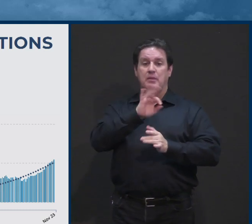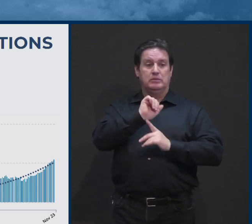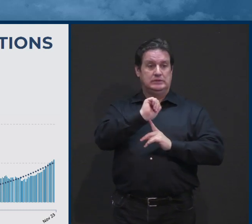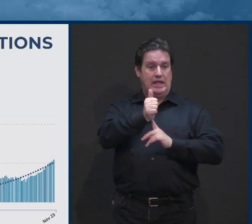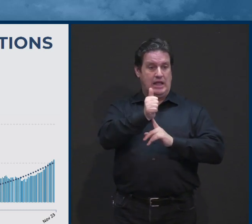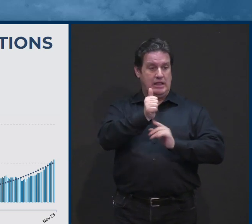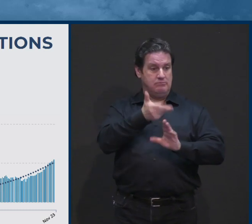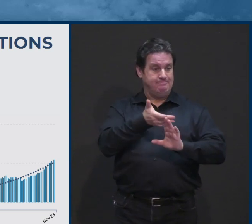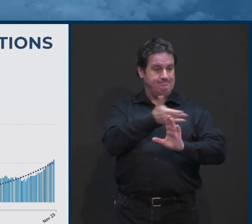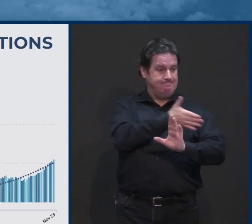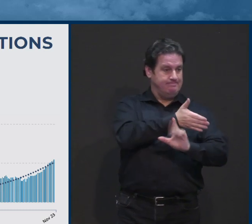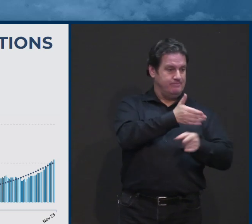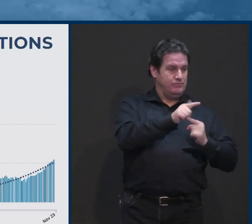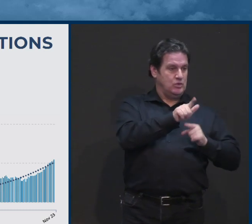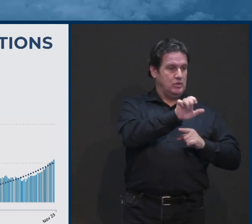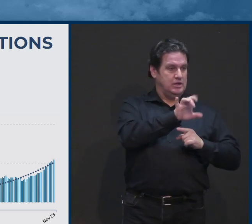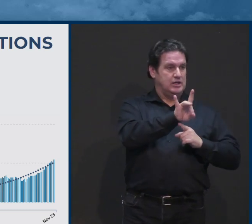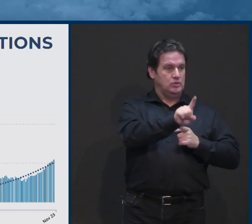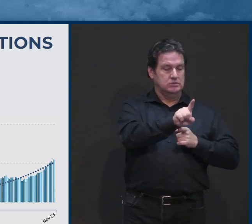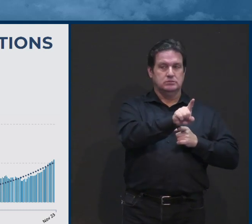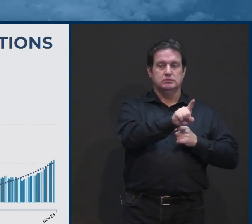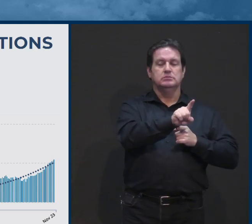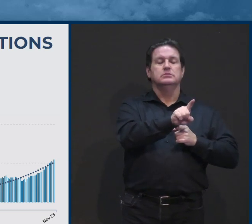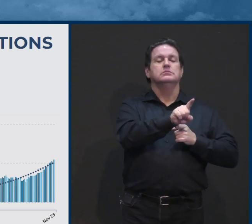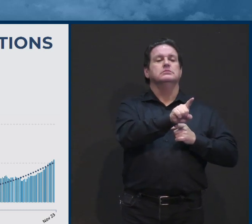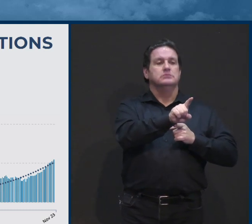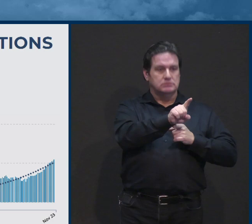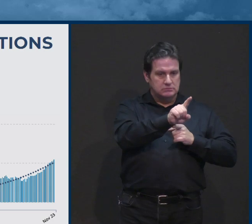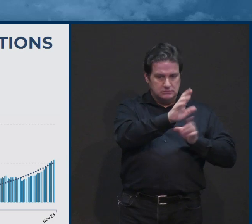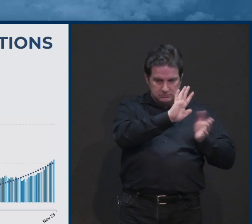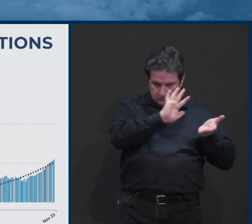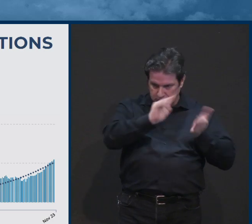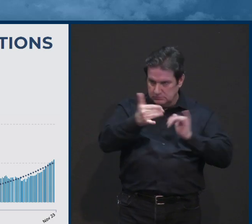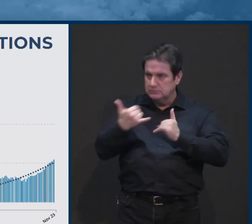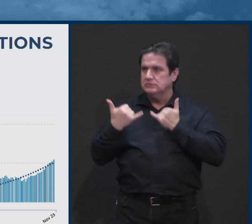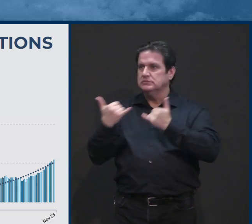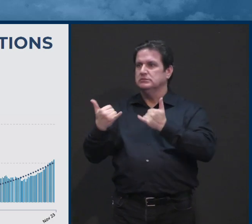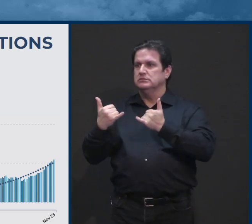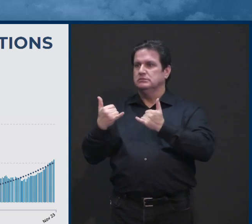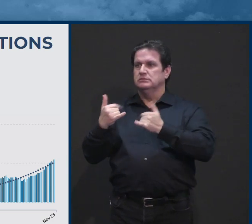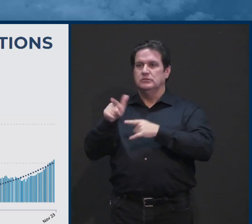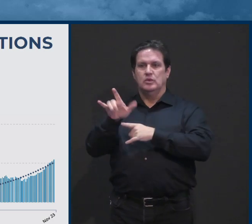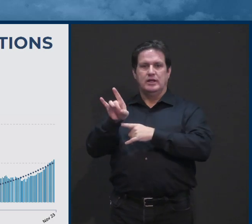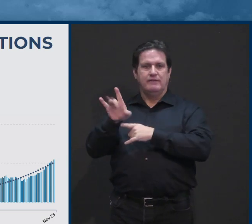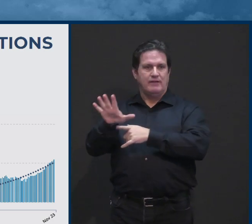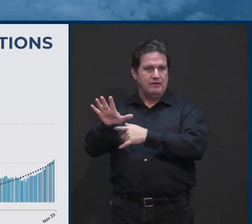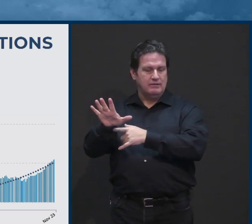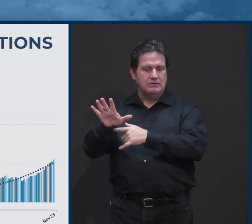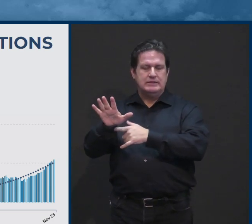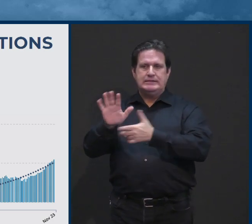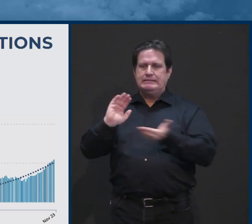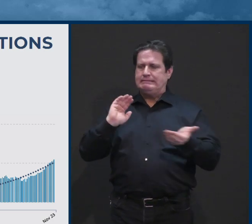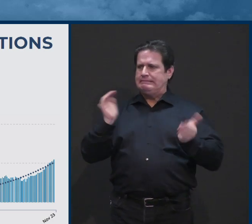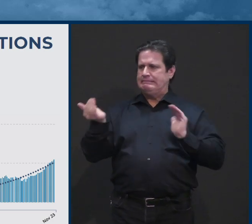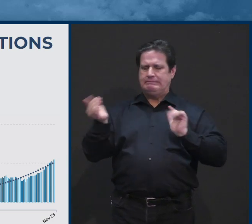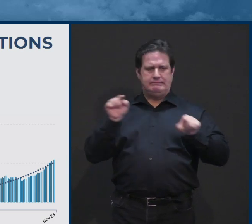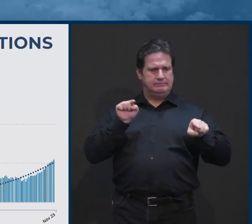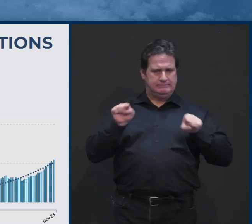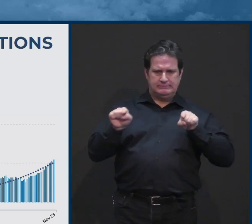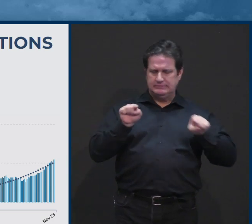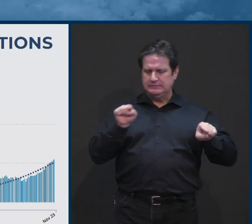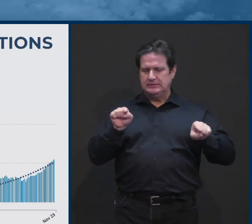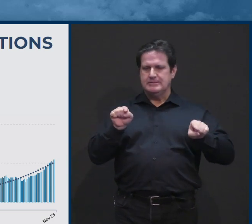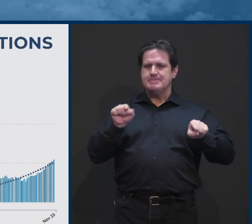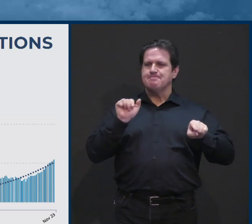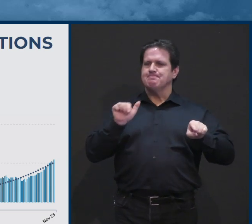10th, we are at 181. Today, on November the 23rd, we are at 185.